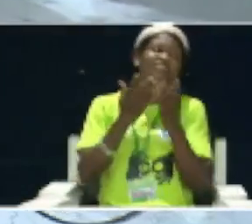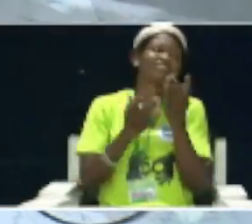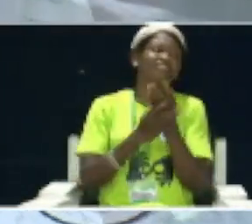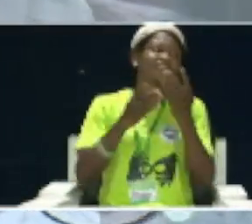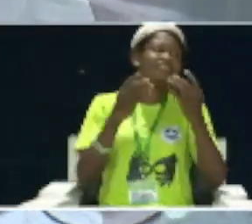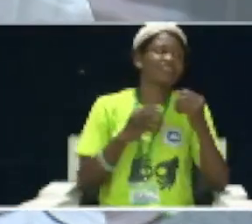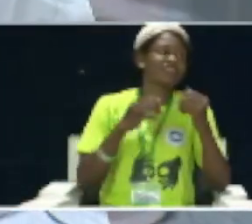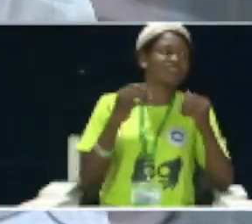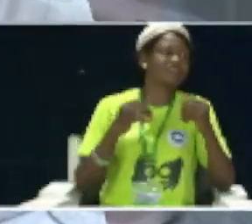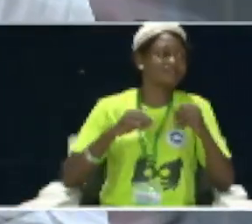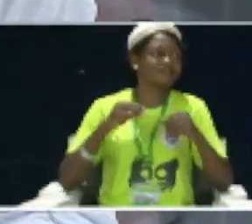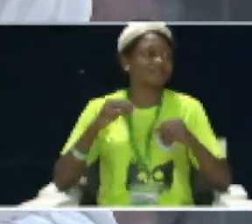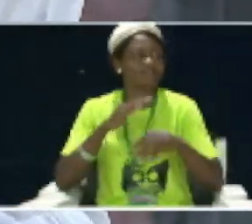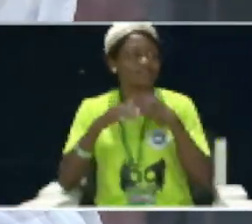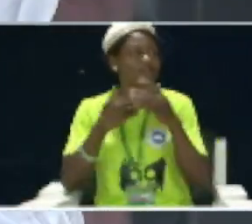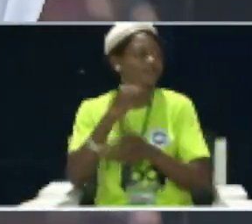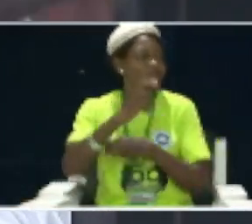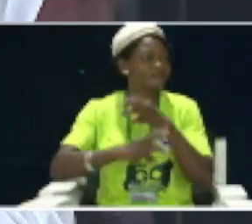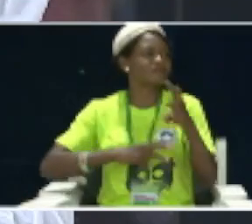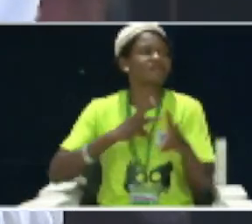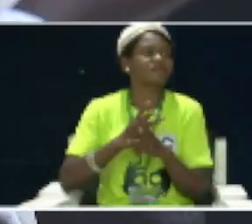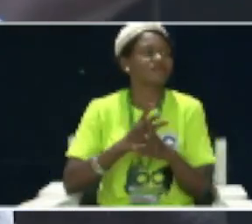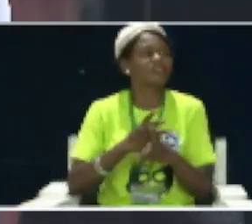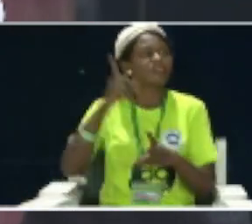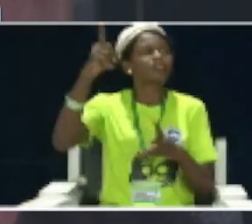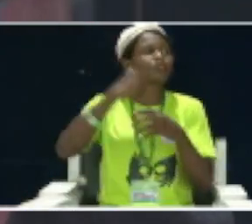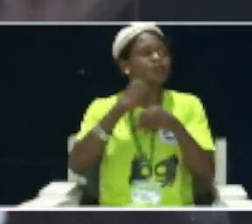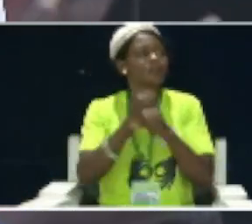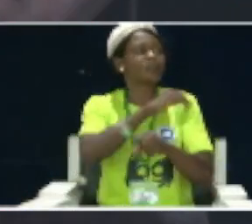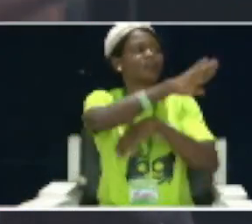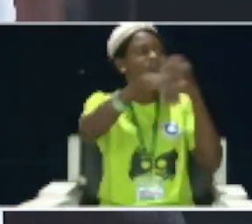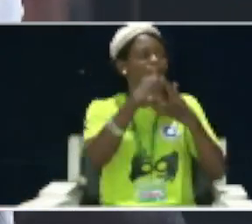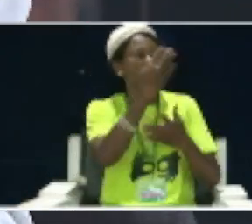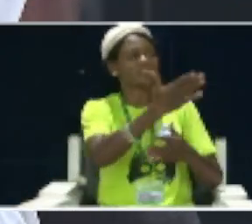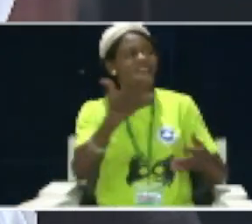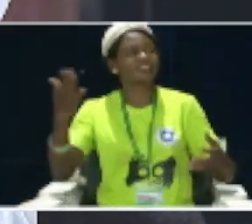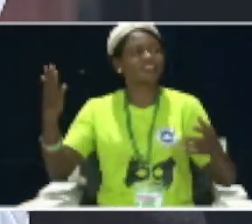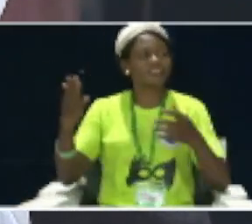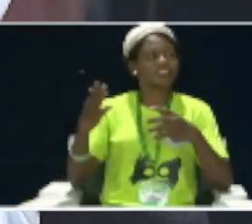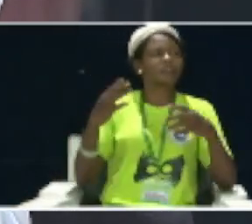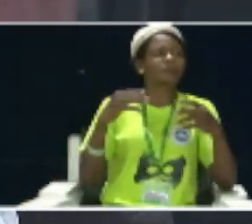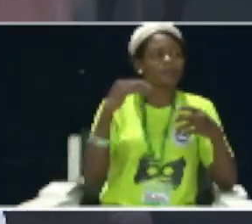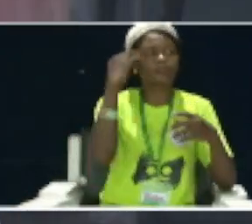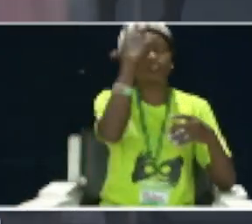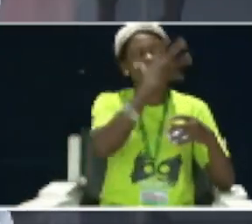your hands. Yes, and you make all things beautiful in your time.